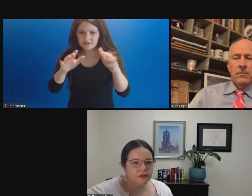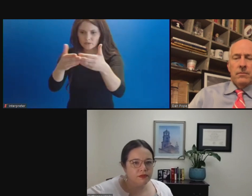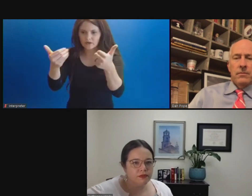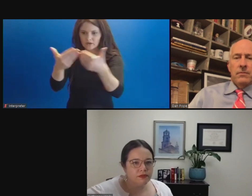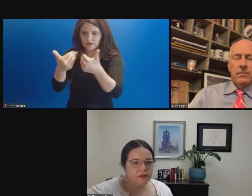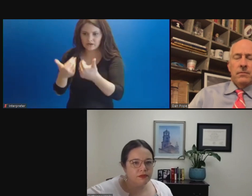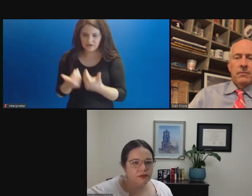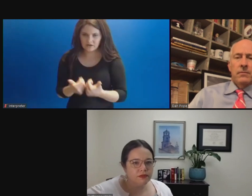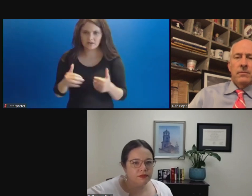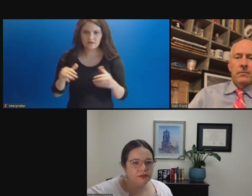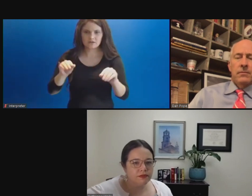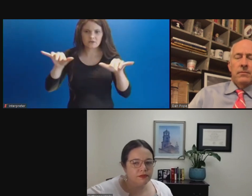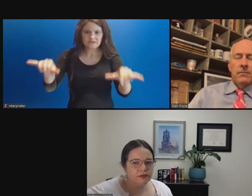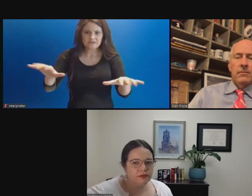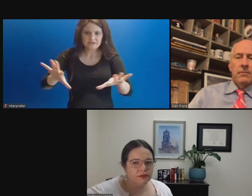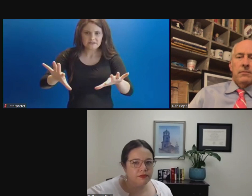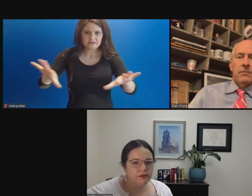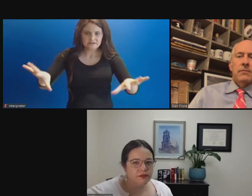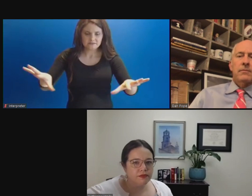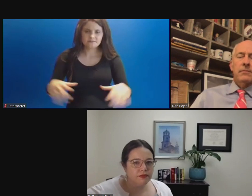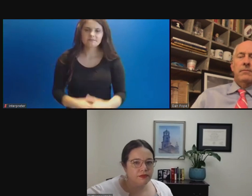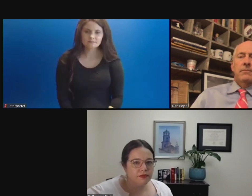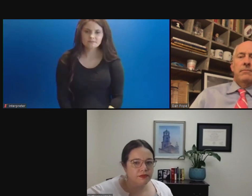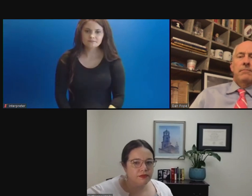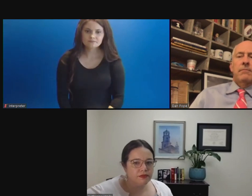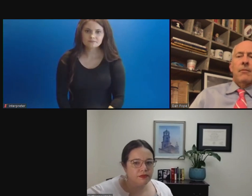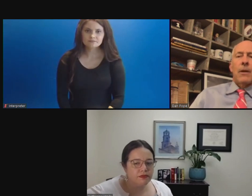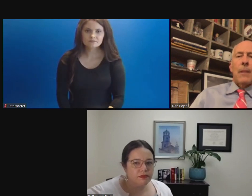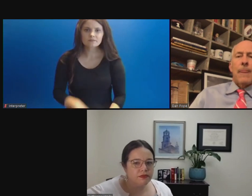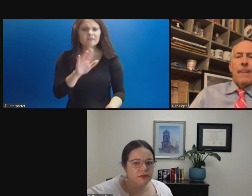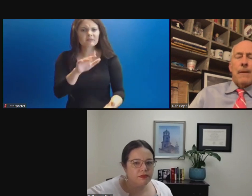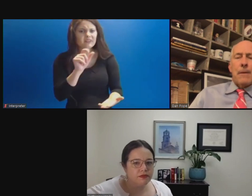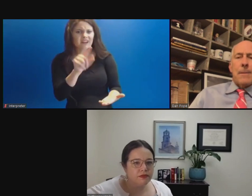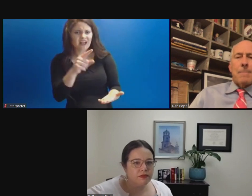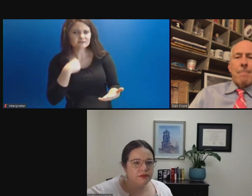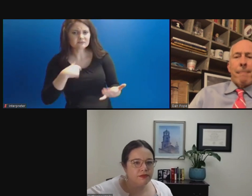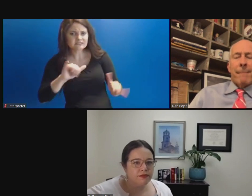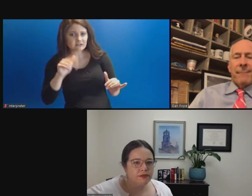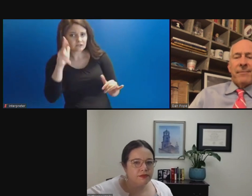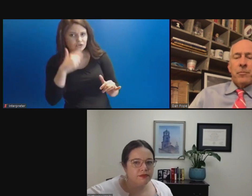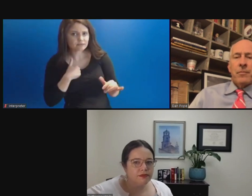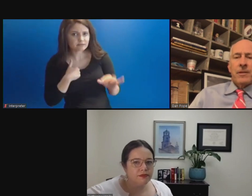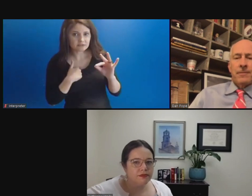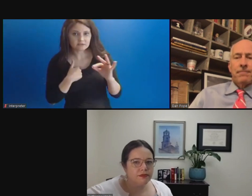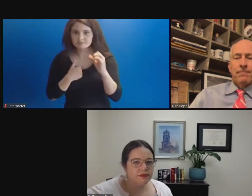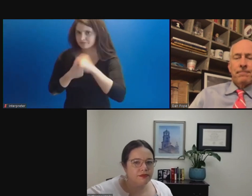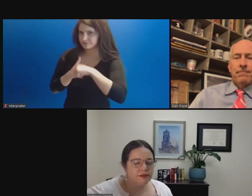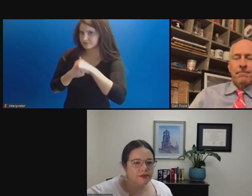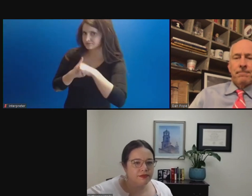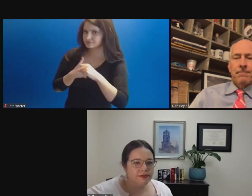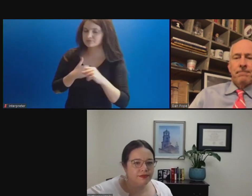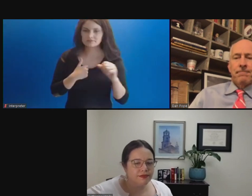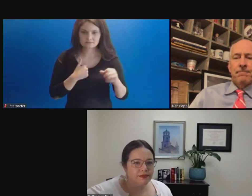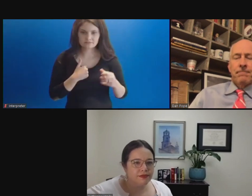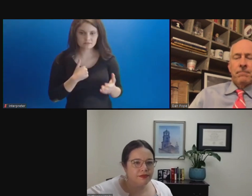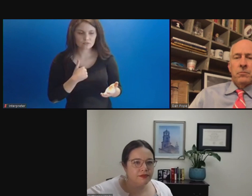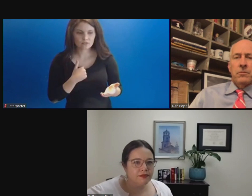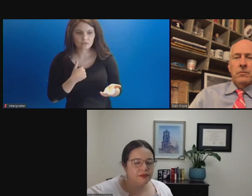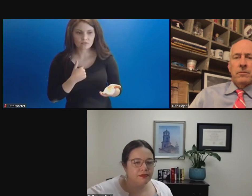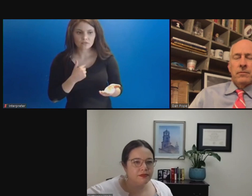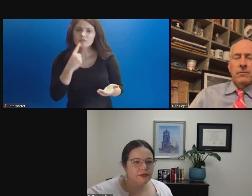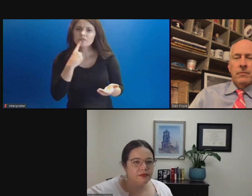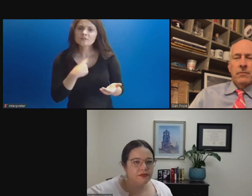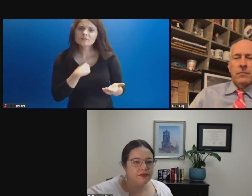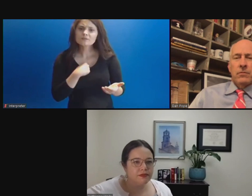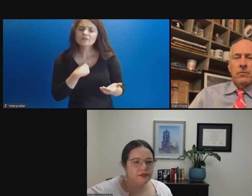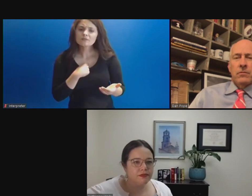don't get anybody else infected. But sir, can I ask you, can you hear me still? Yes, ma'am. Can you hear me, Dr. Cook? Yes. Tell me,